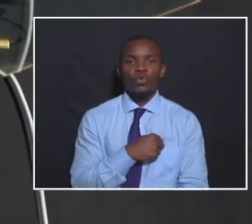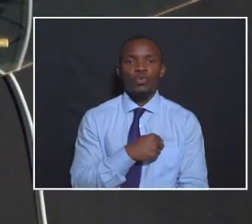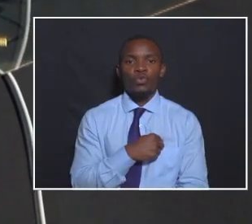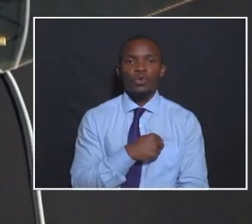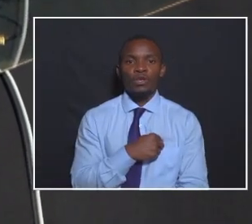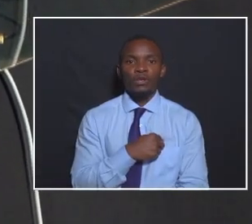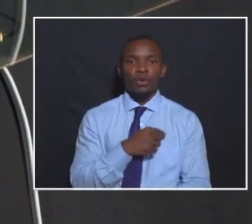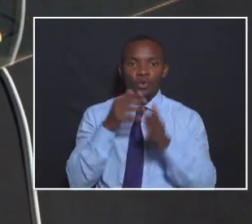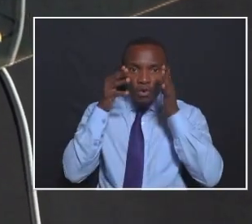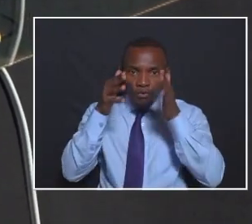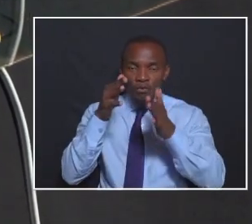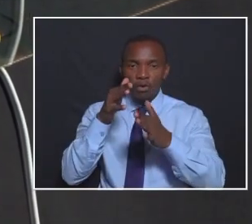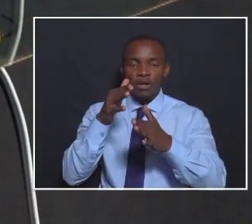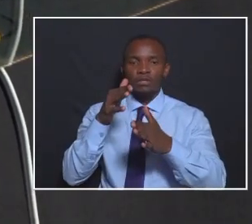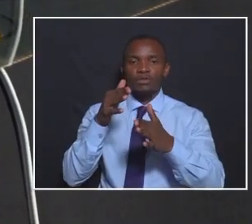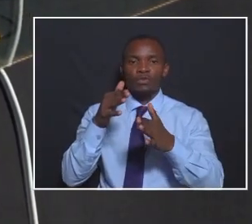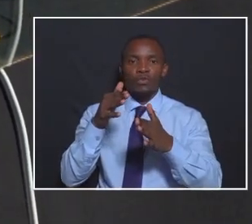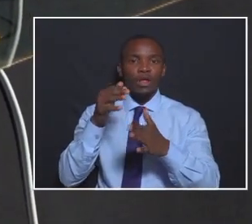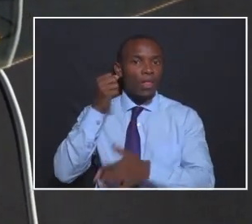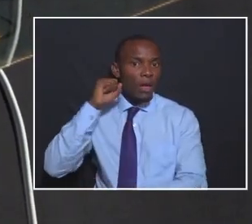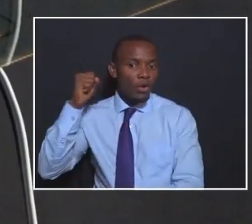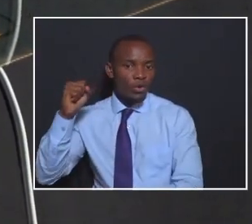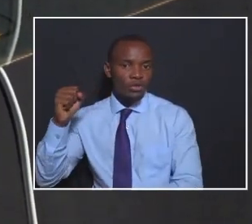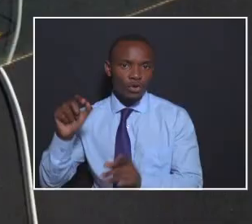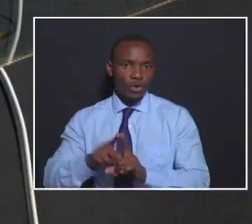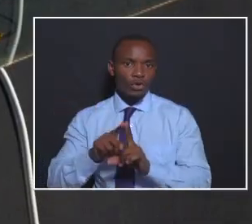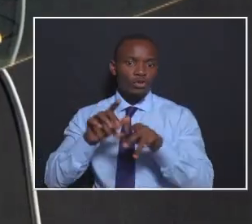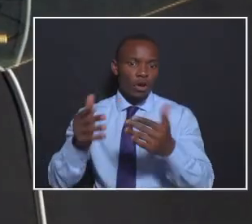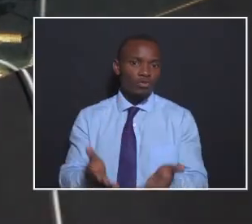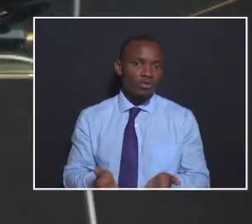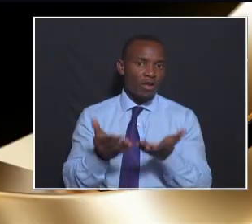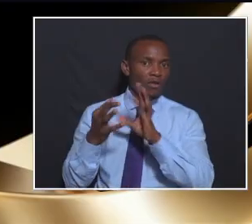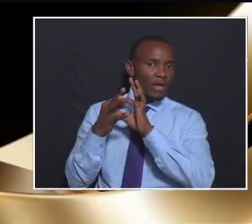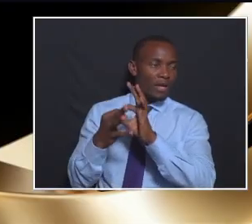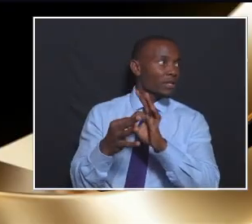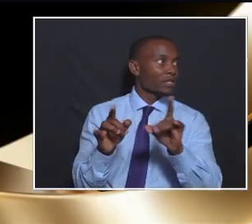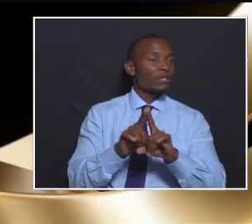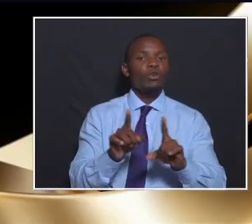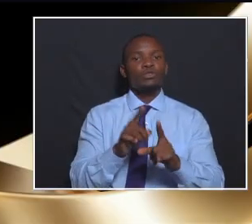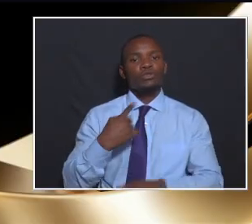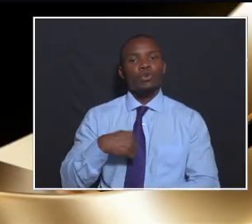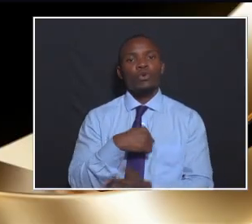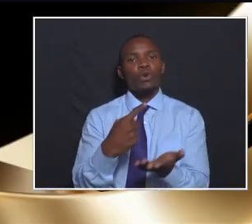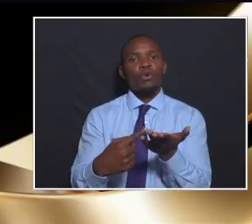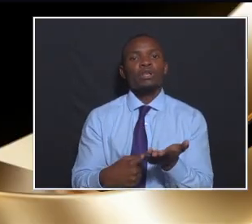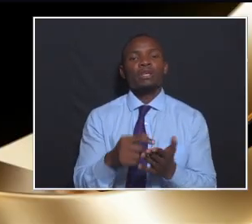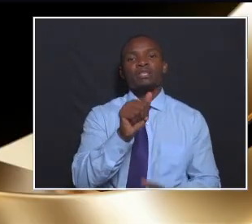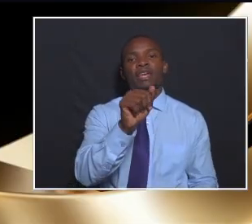audio and how it can elevate culture. We're going to look at AI. Everyone is talking about AI.